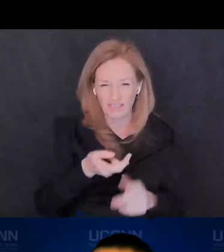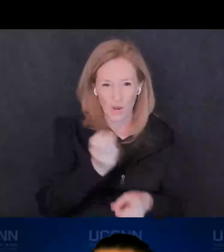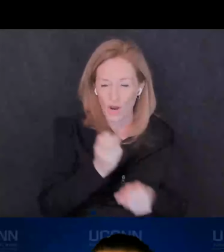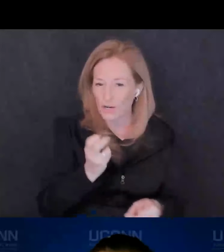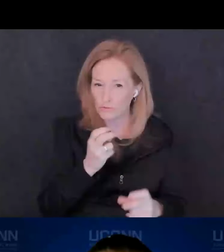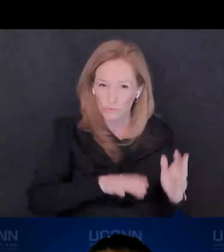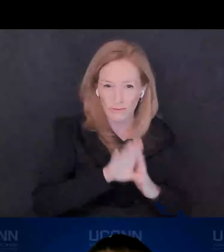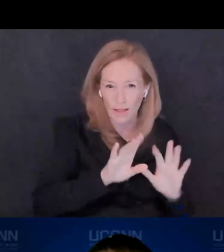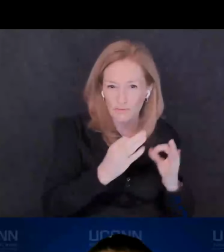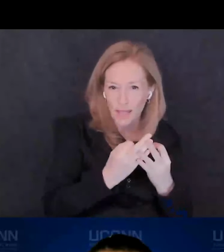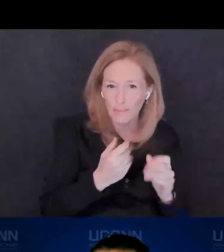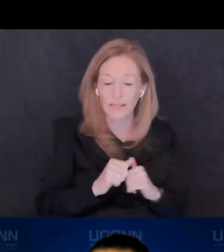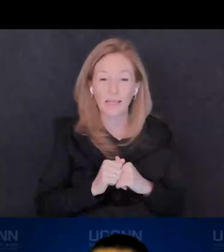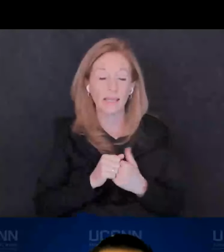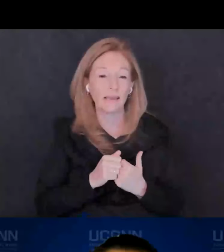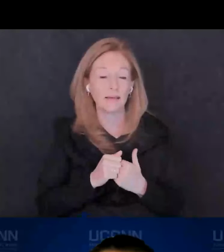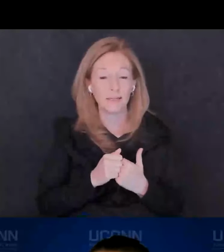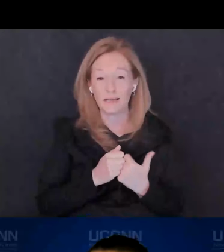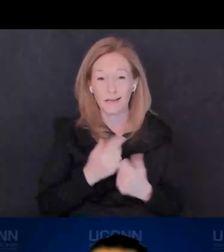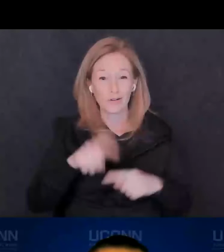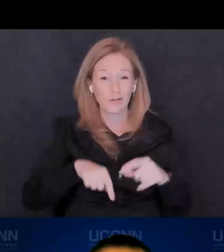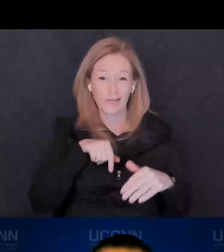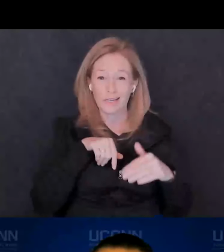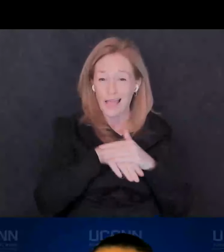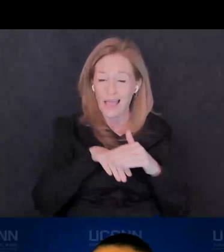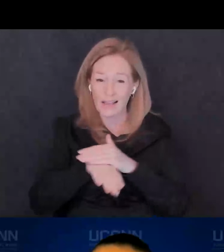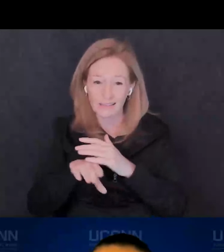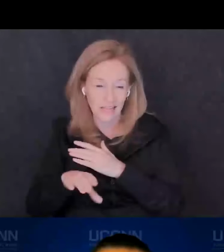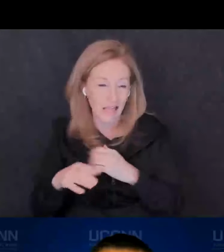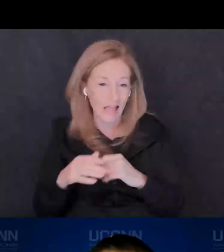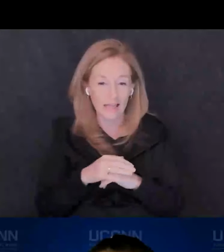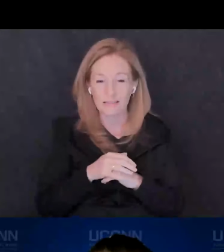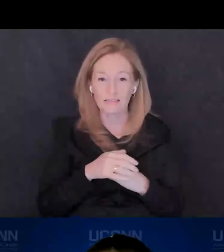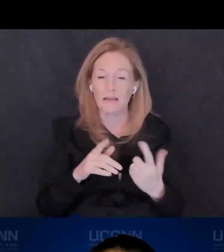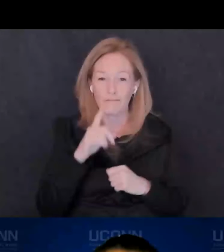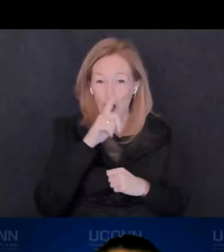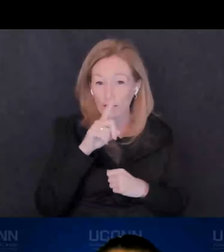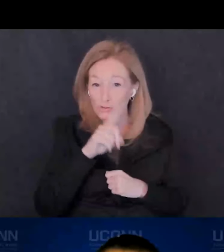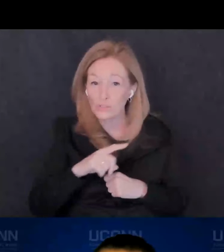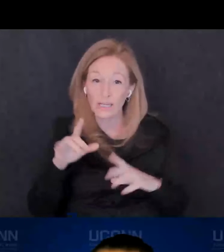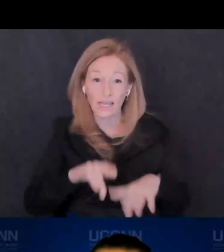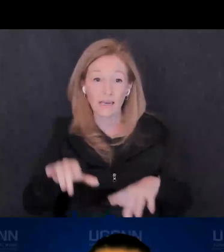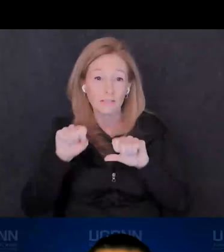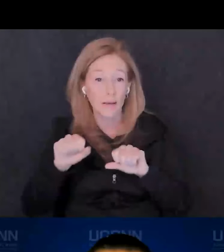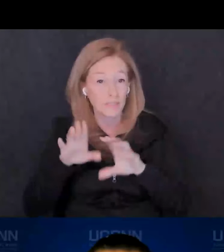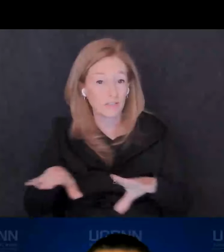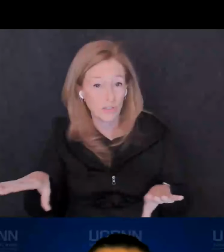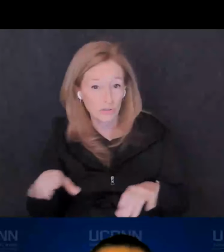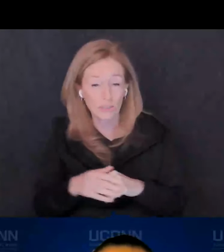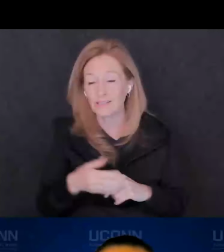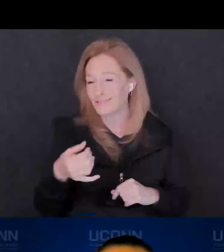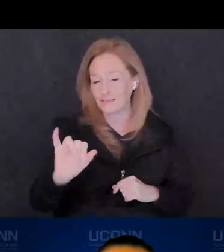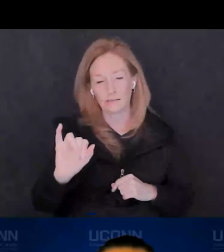They were blocked from accessing family building mechanisms like fostering and adopting, which is still something that is debated in some